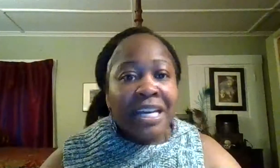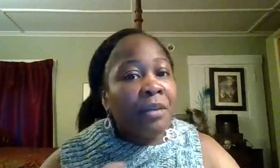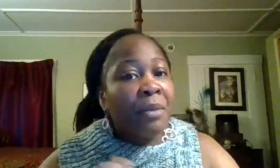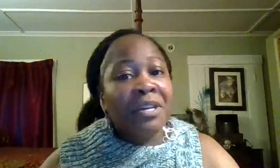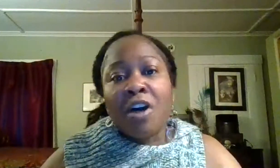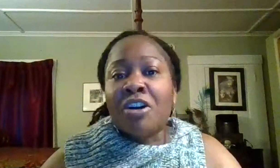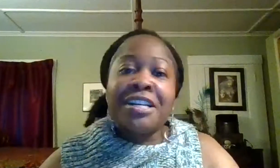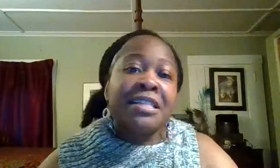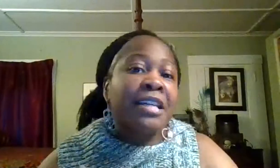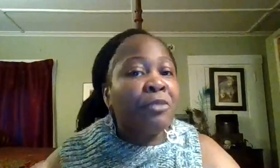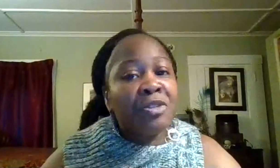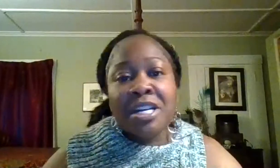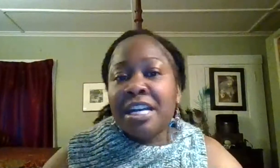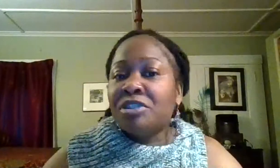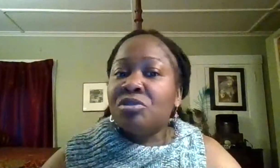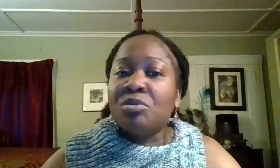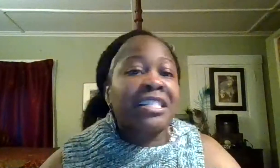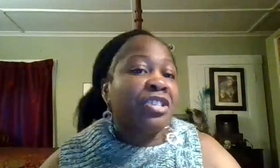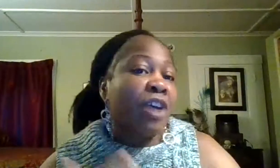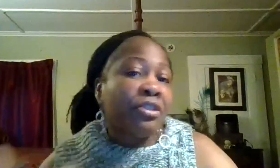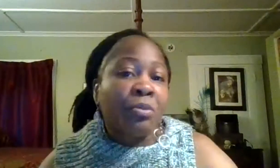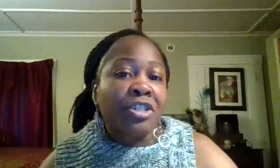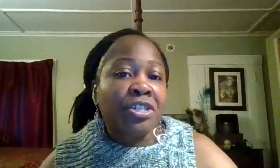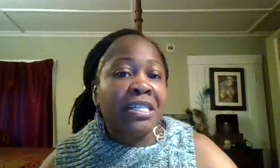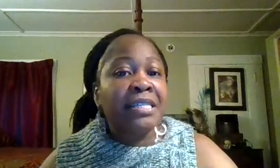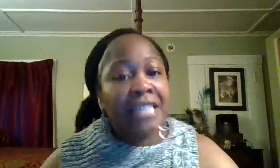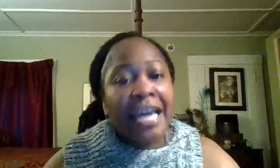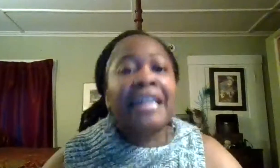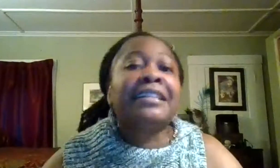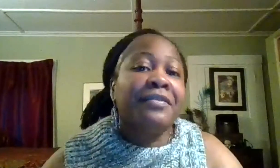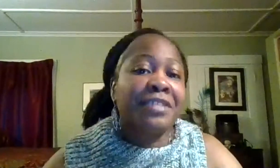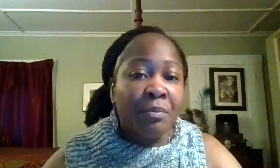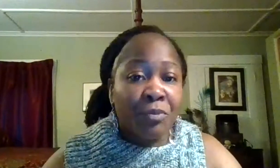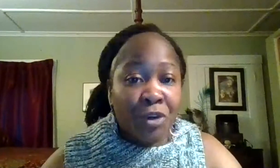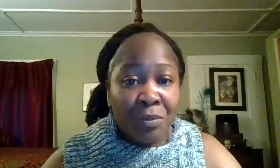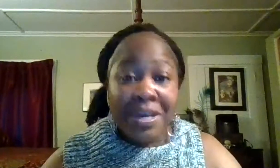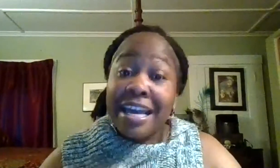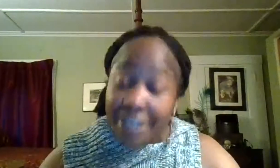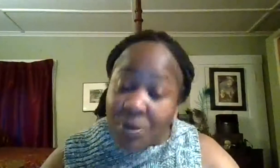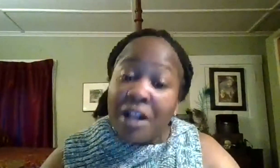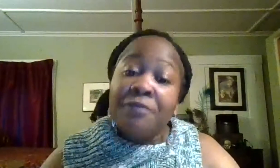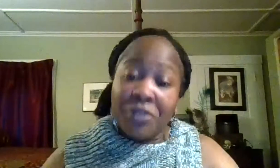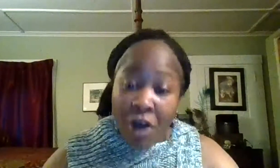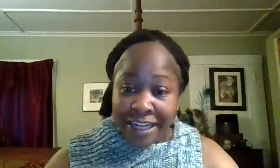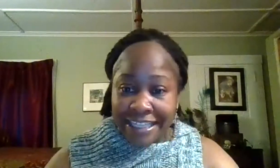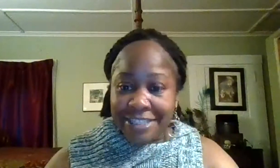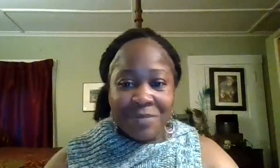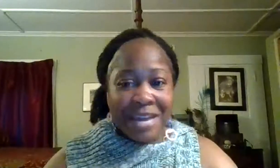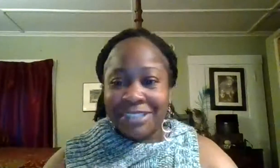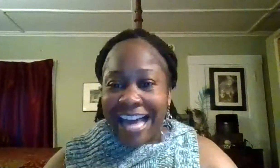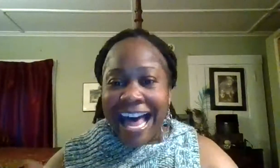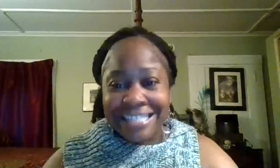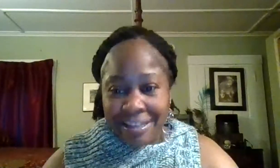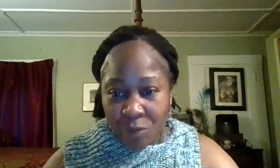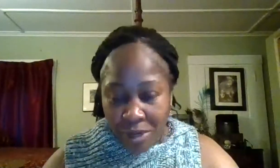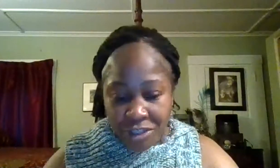little bit and maybe give the artists an opportunity to ask each other questions and leave some room as well for the audience to be able